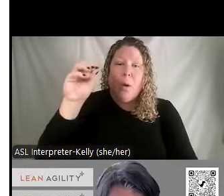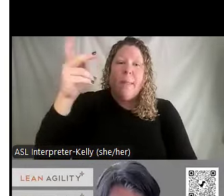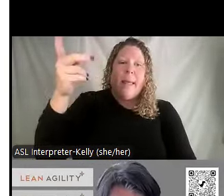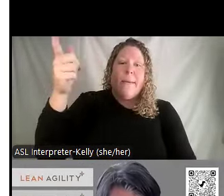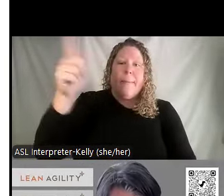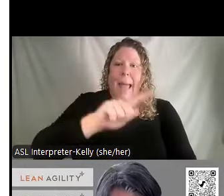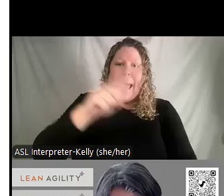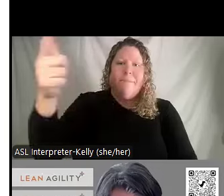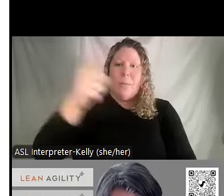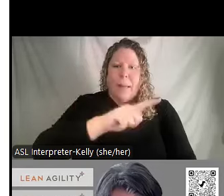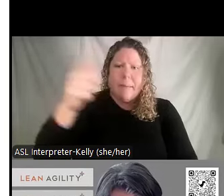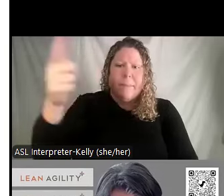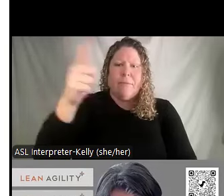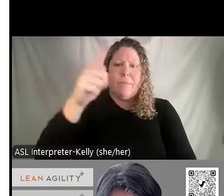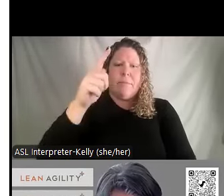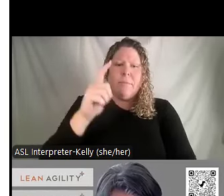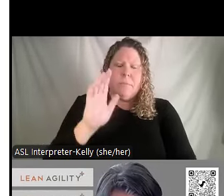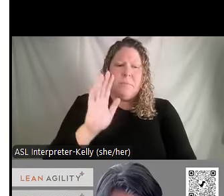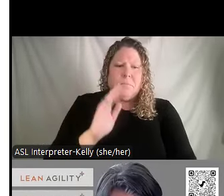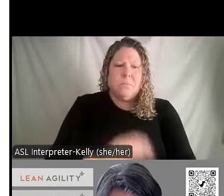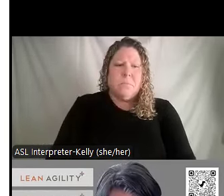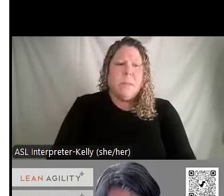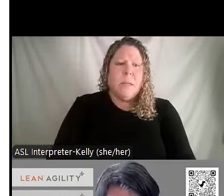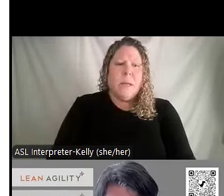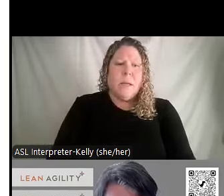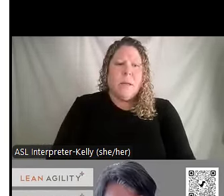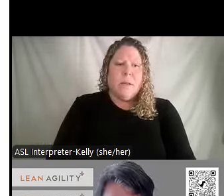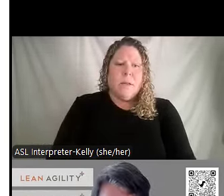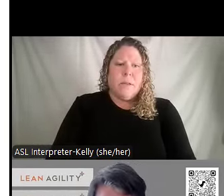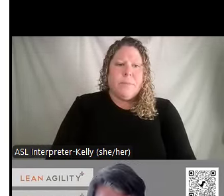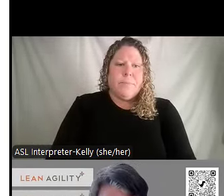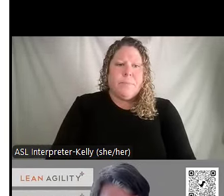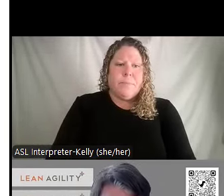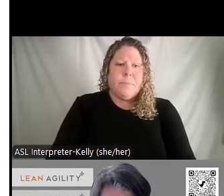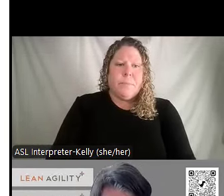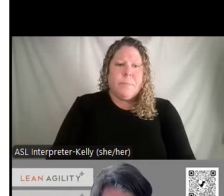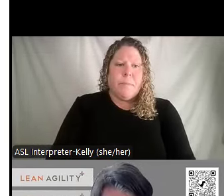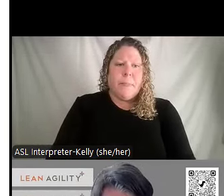forth. So I'm going to give you a little setup here on this. This is